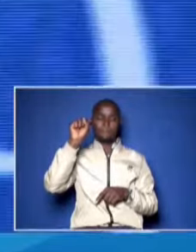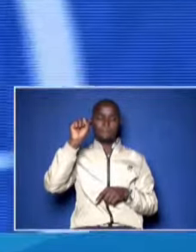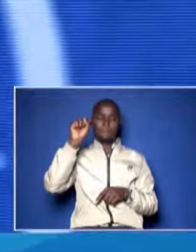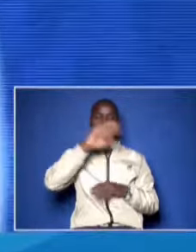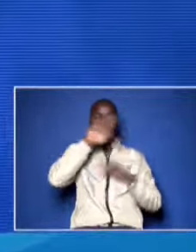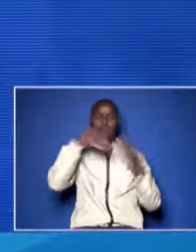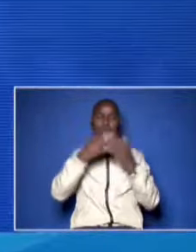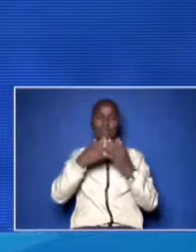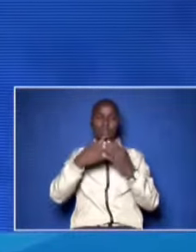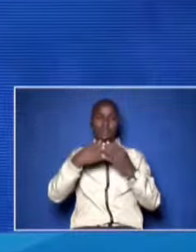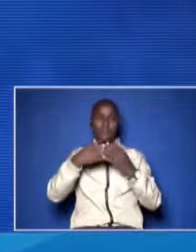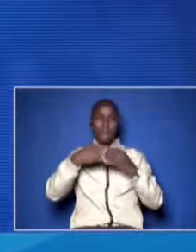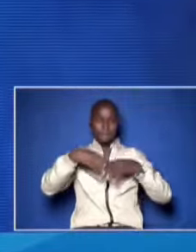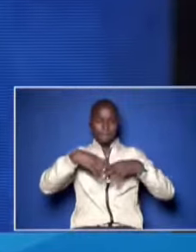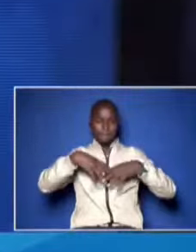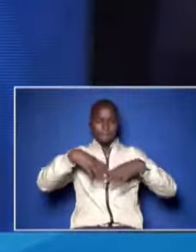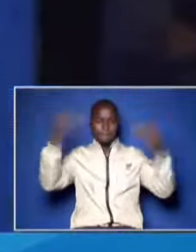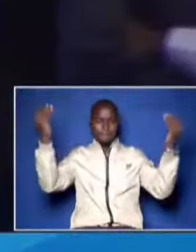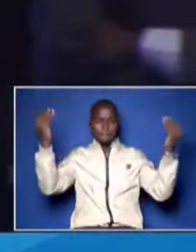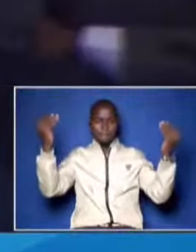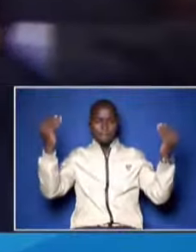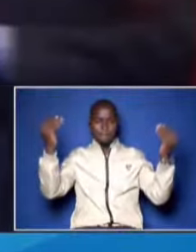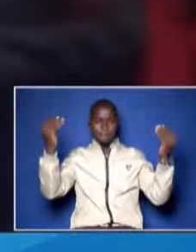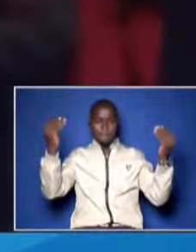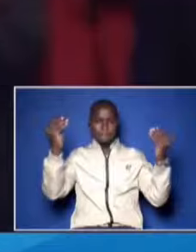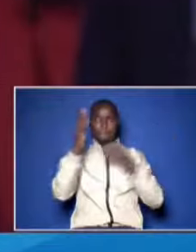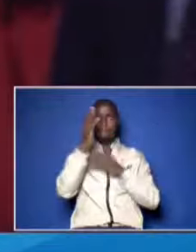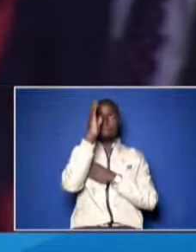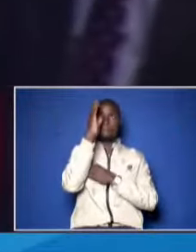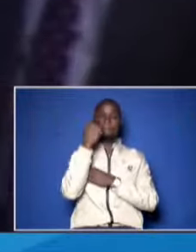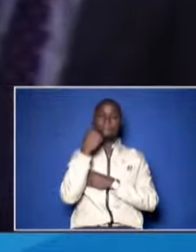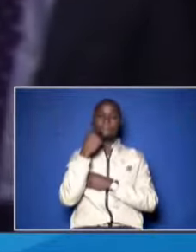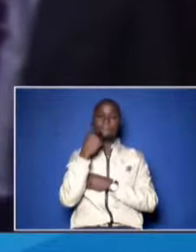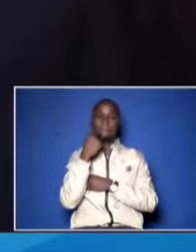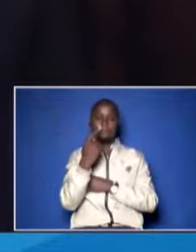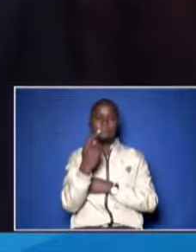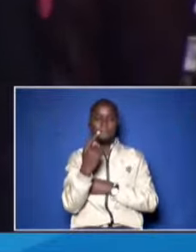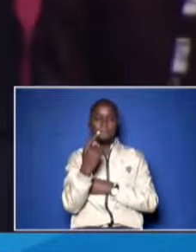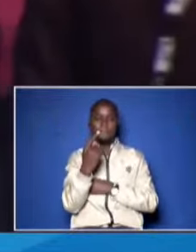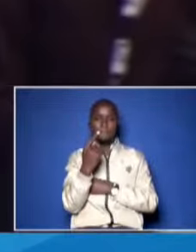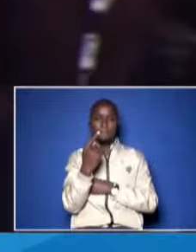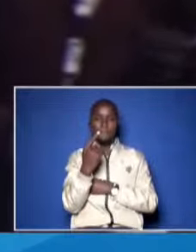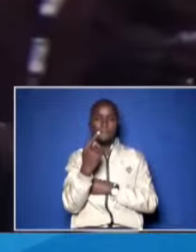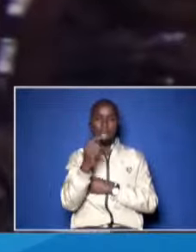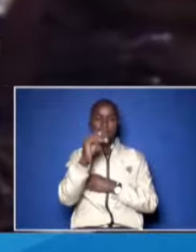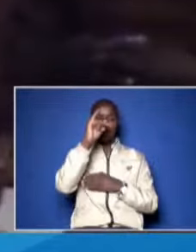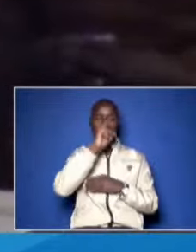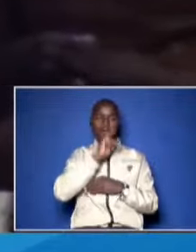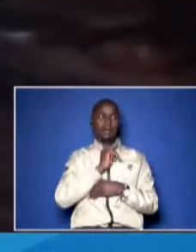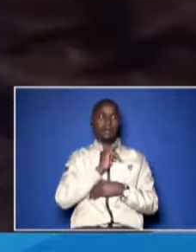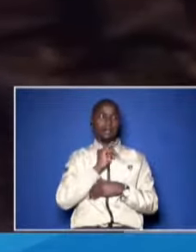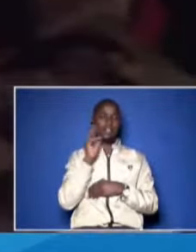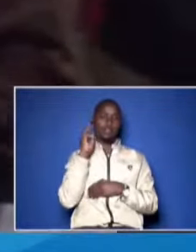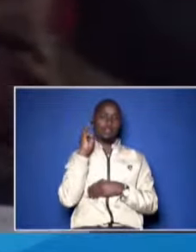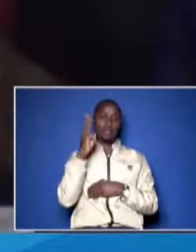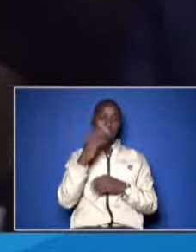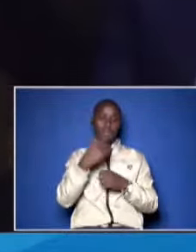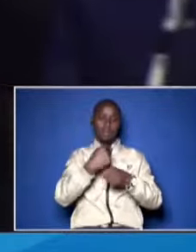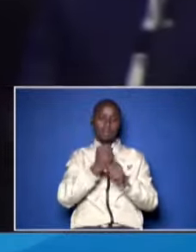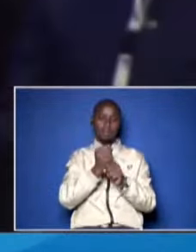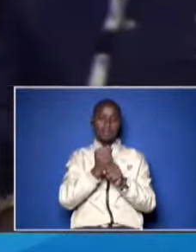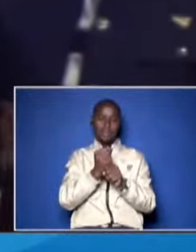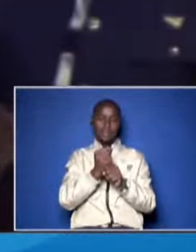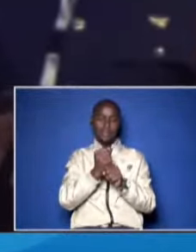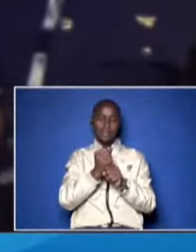gone God said God said I will make an